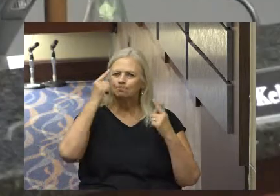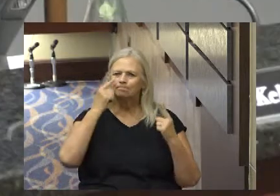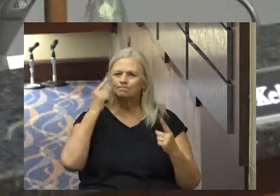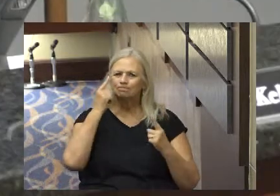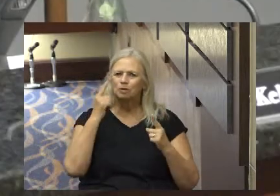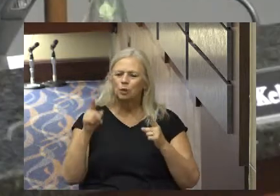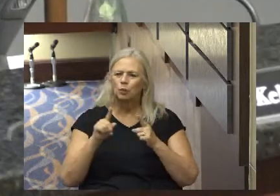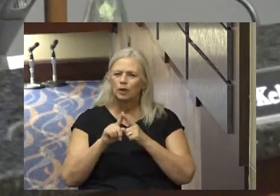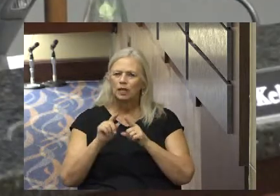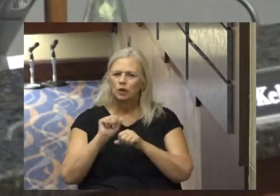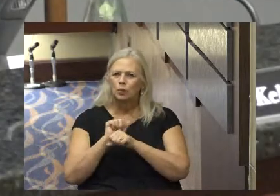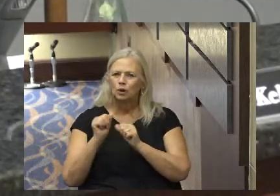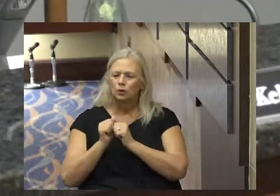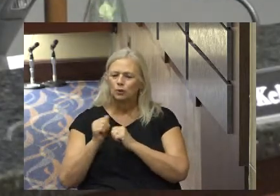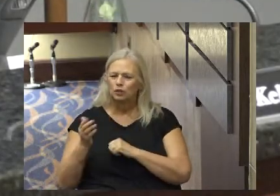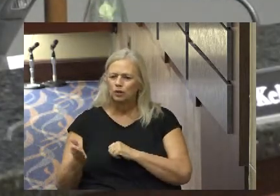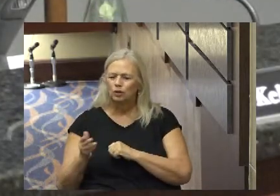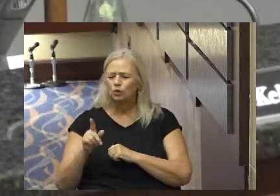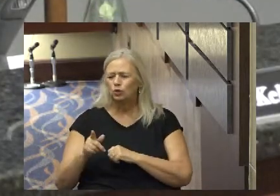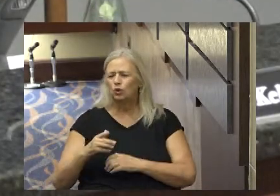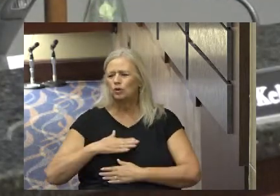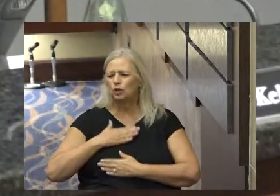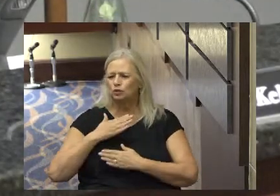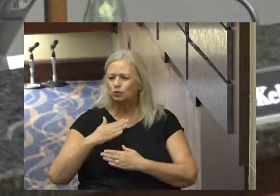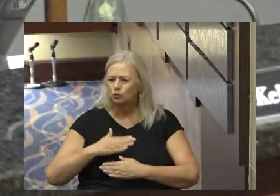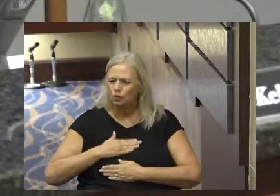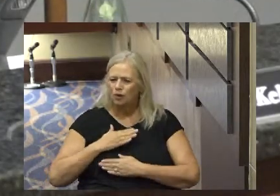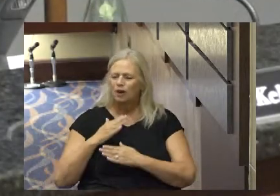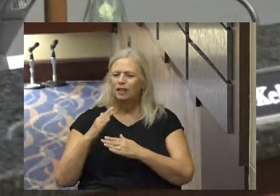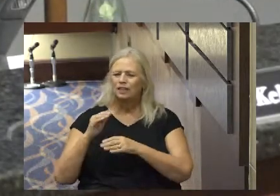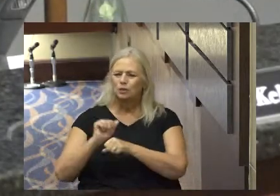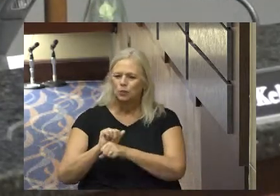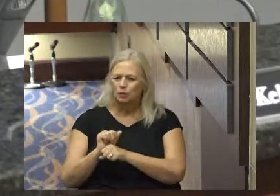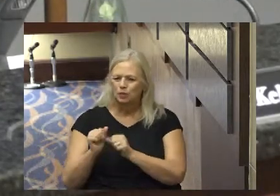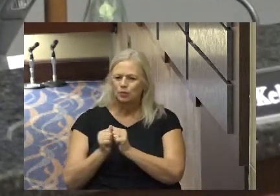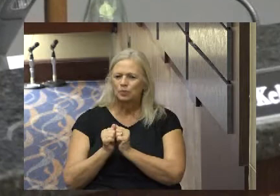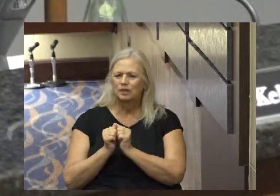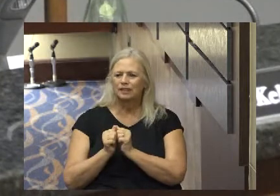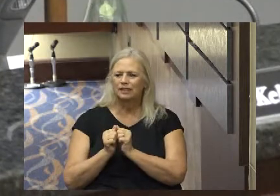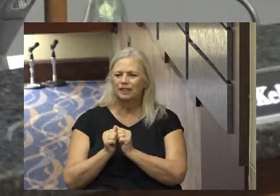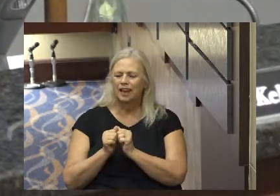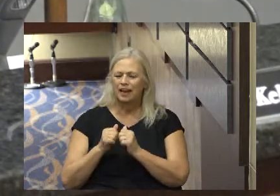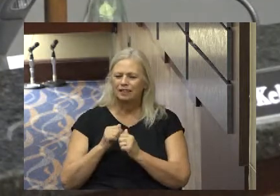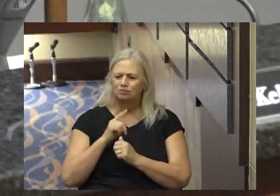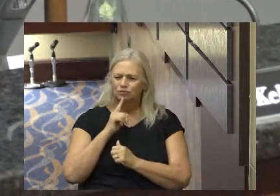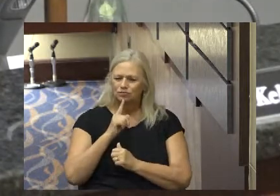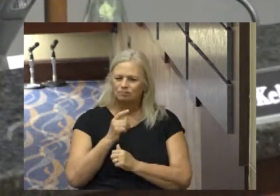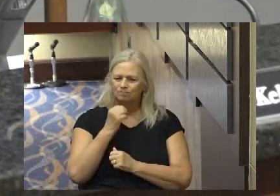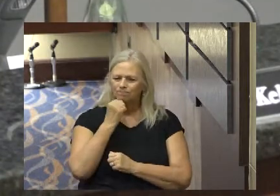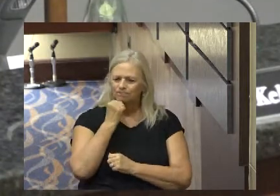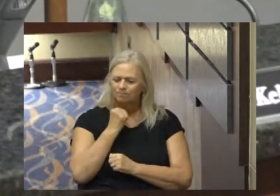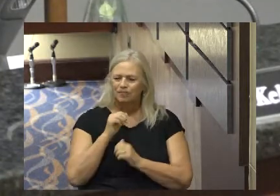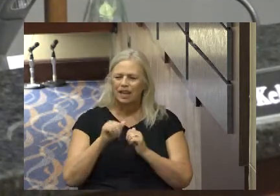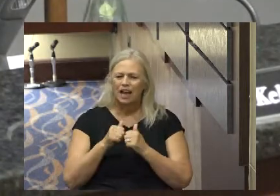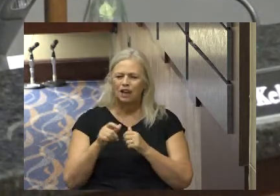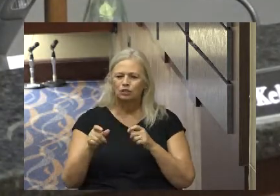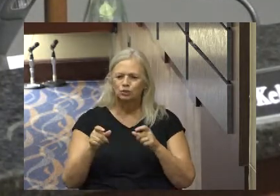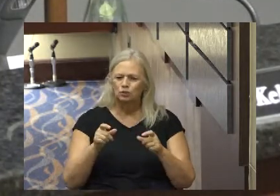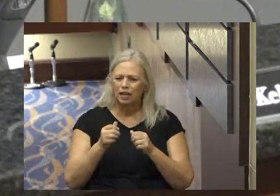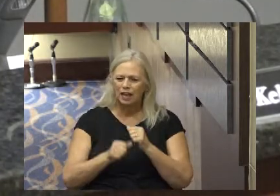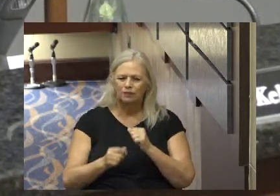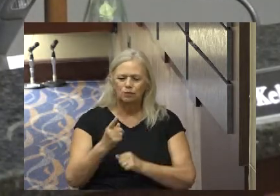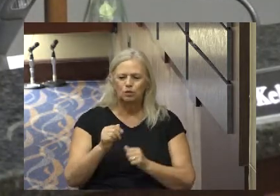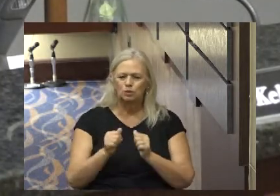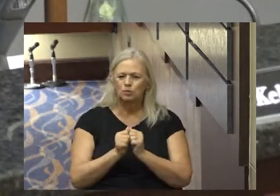alongside you is joy. You are a joy to work with. I admire the way that you treat everybody with respect, regardless